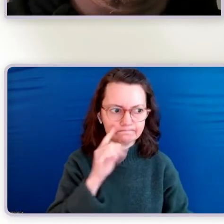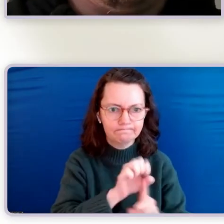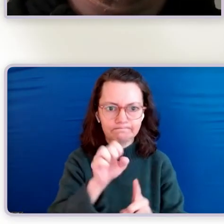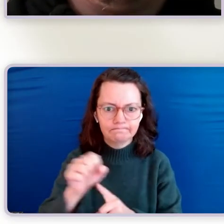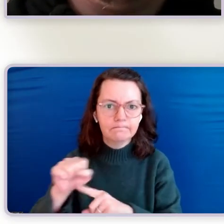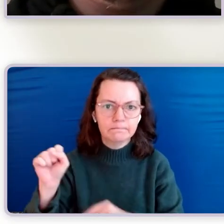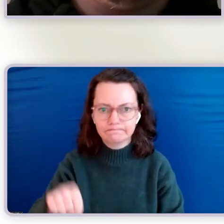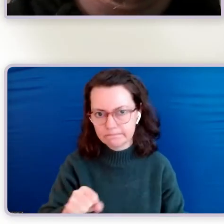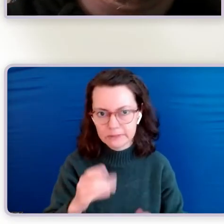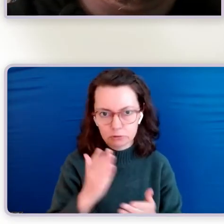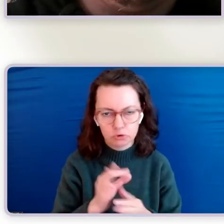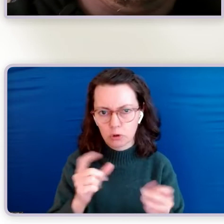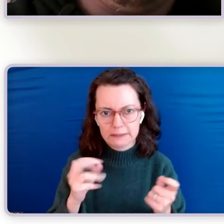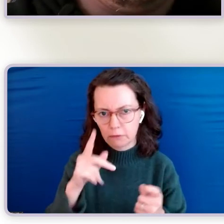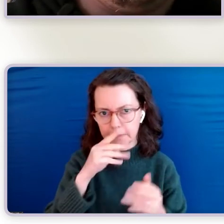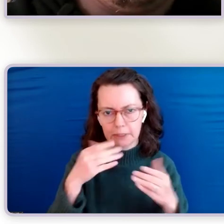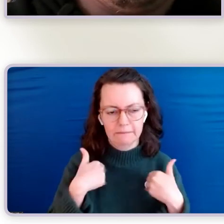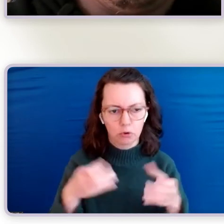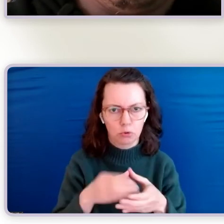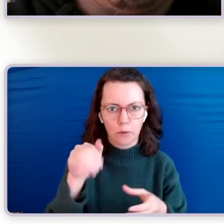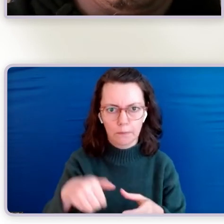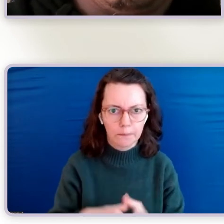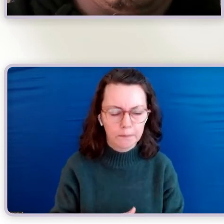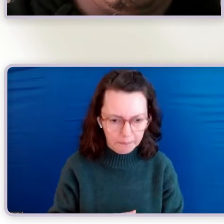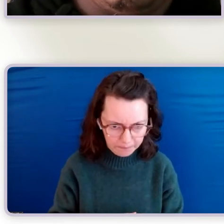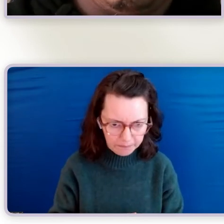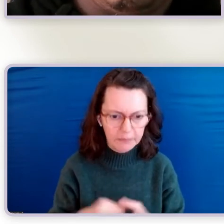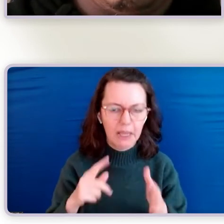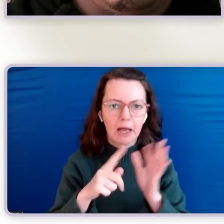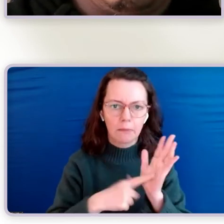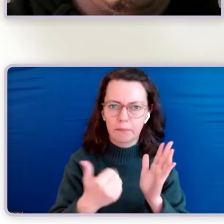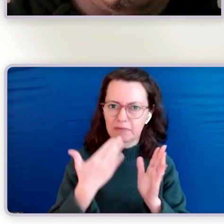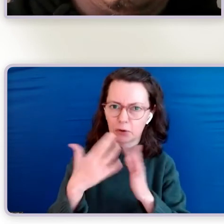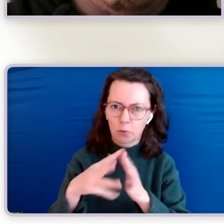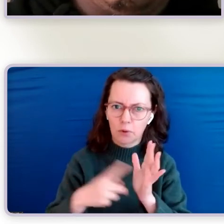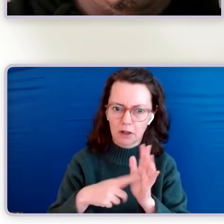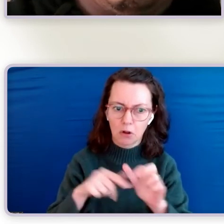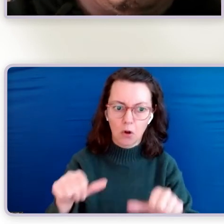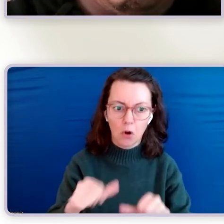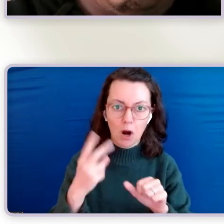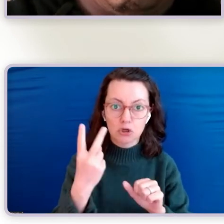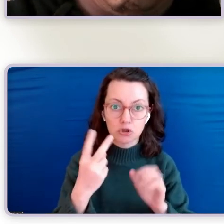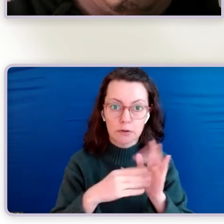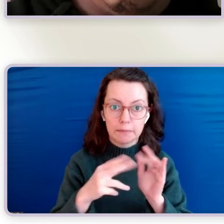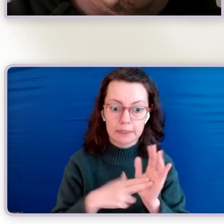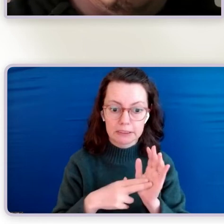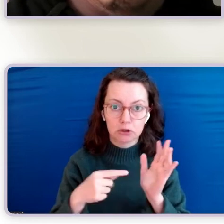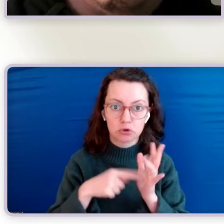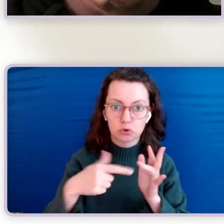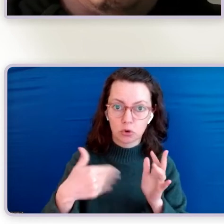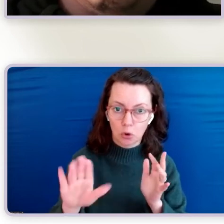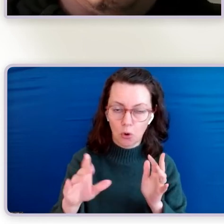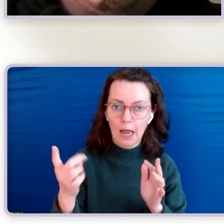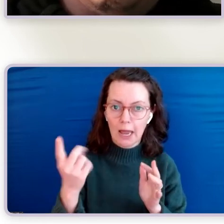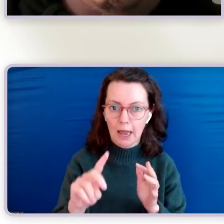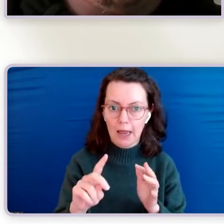experience. Thanks heaps, Will. Okay, we've got about 2 minutes to go, and there is